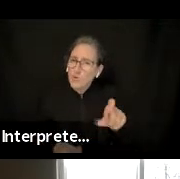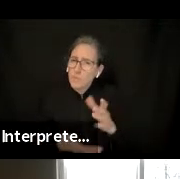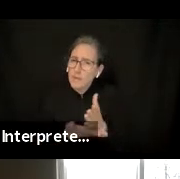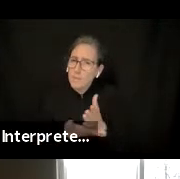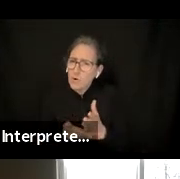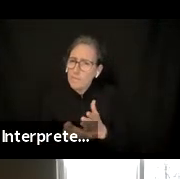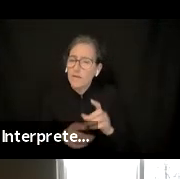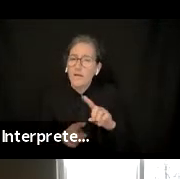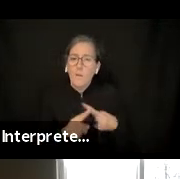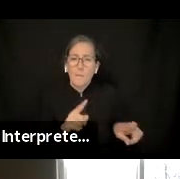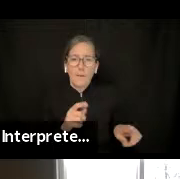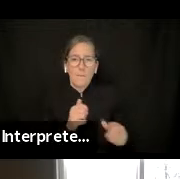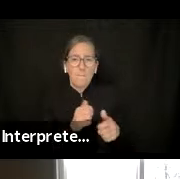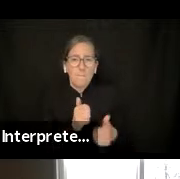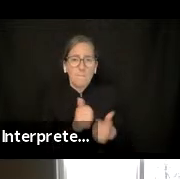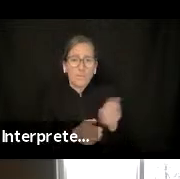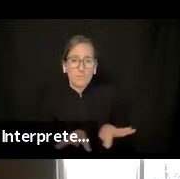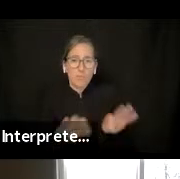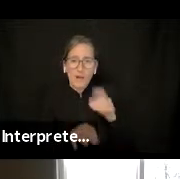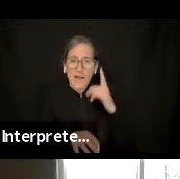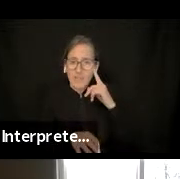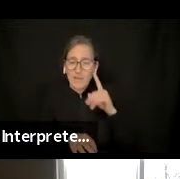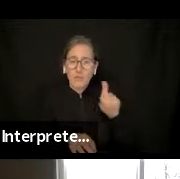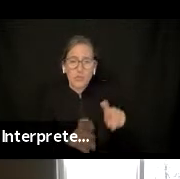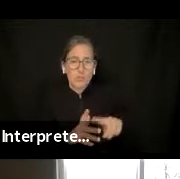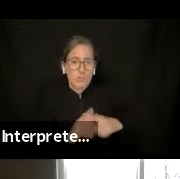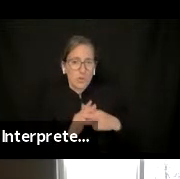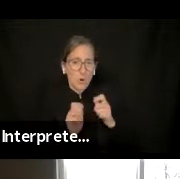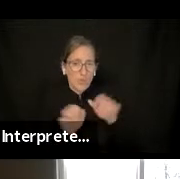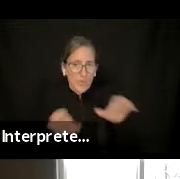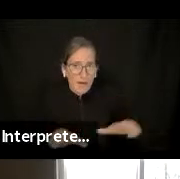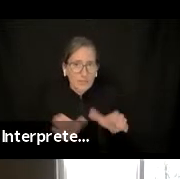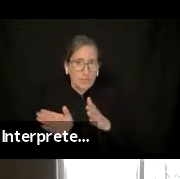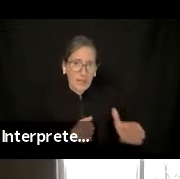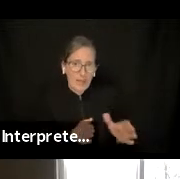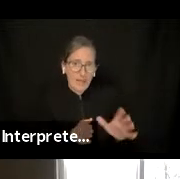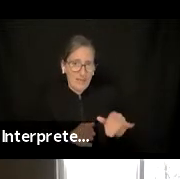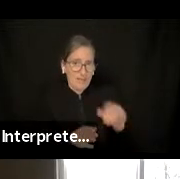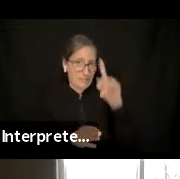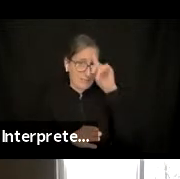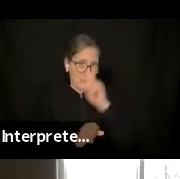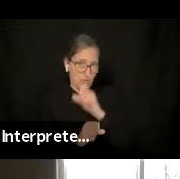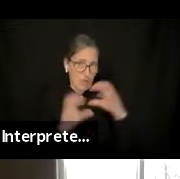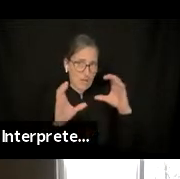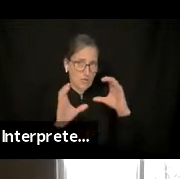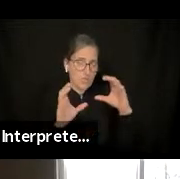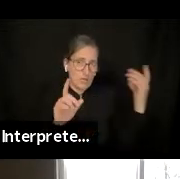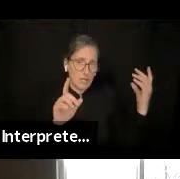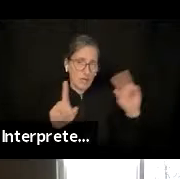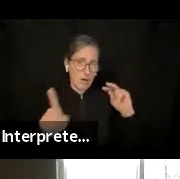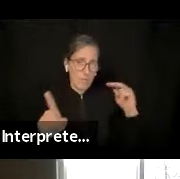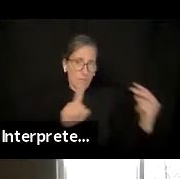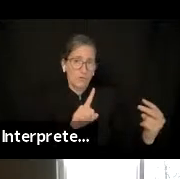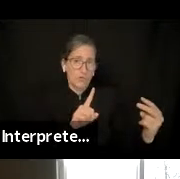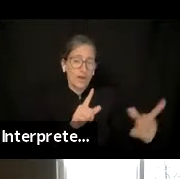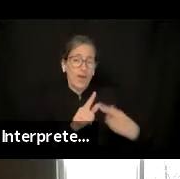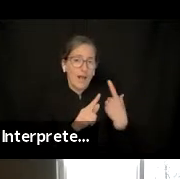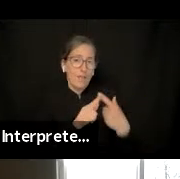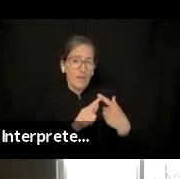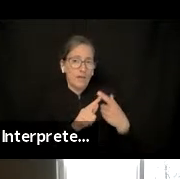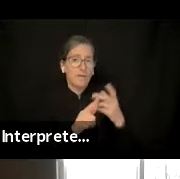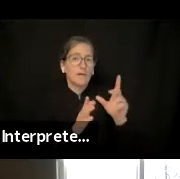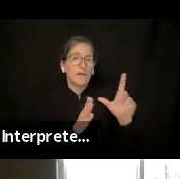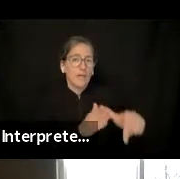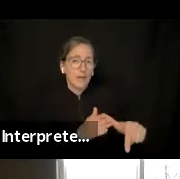action plan, like from a strategy standpoint, and then one of our initiatives would be to build out the discrimination, and then to